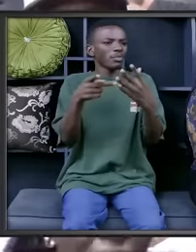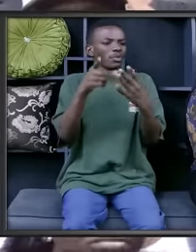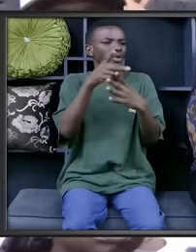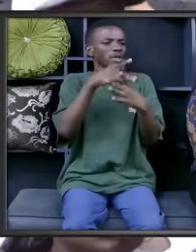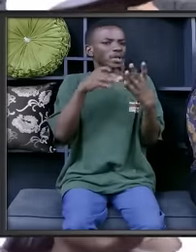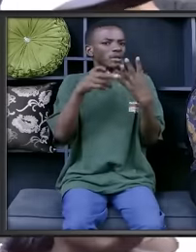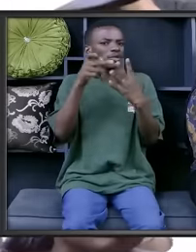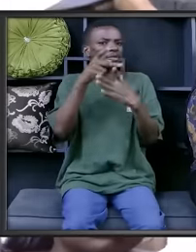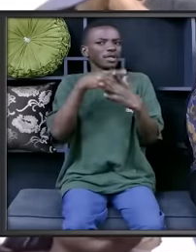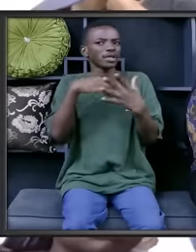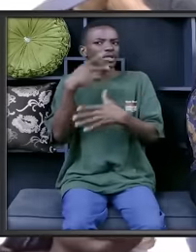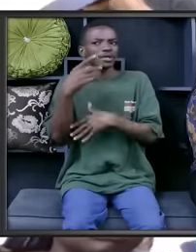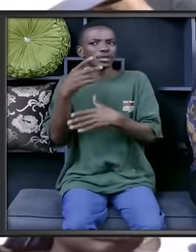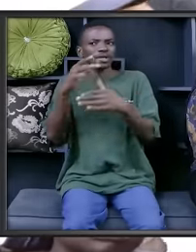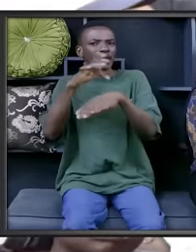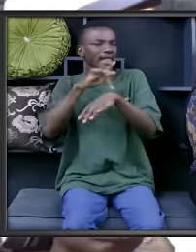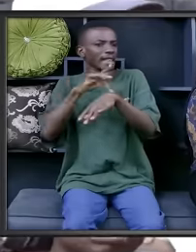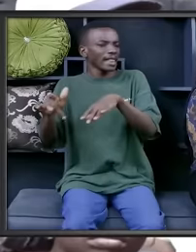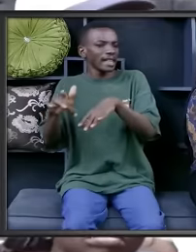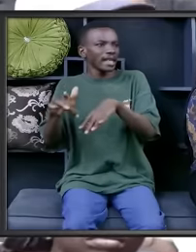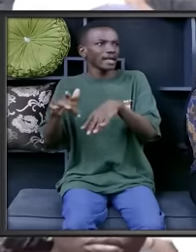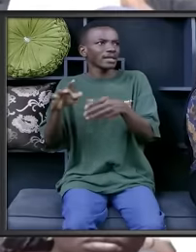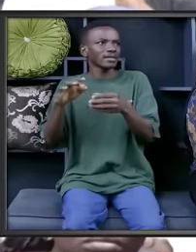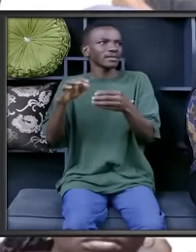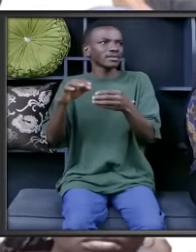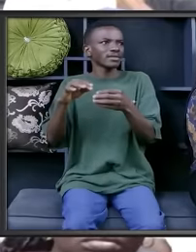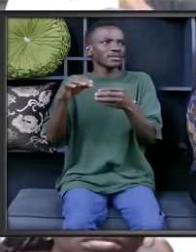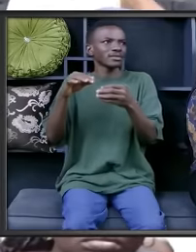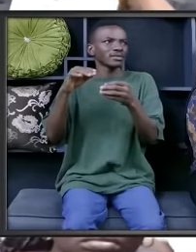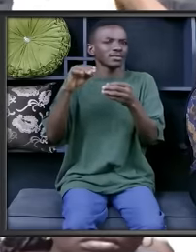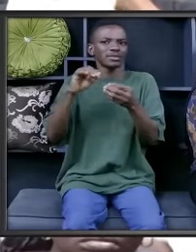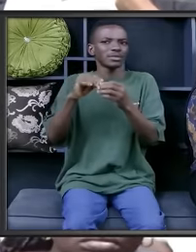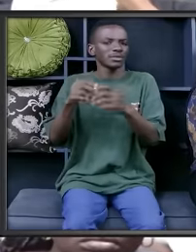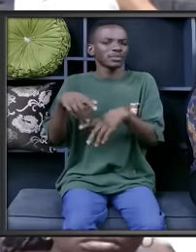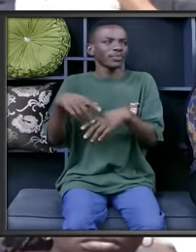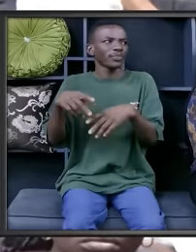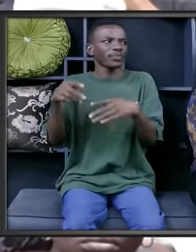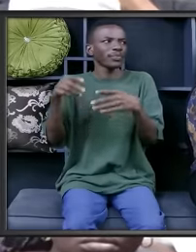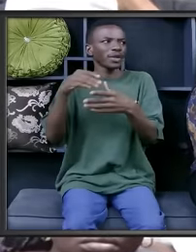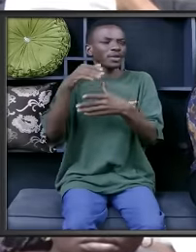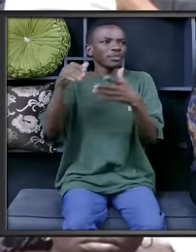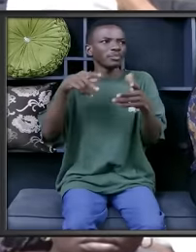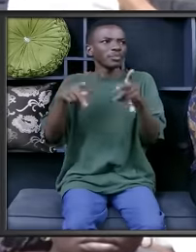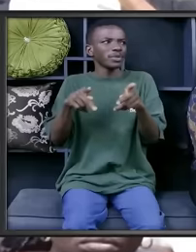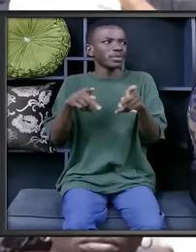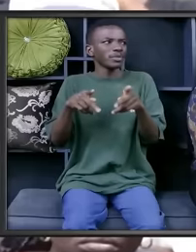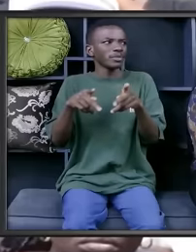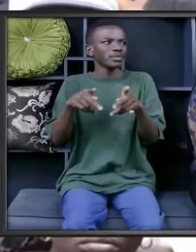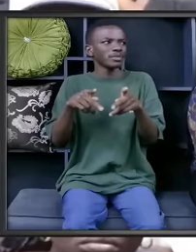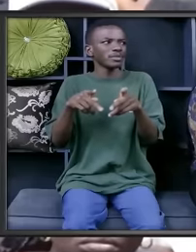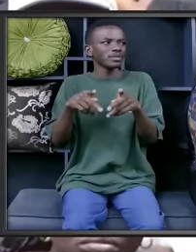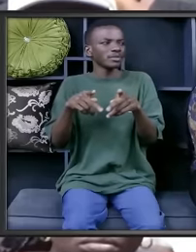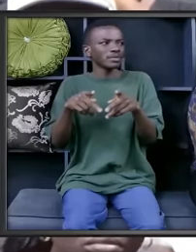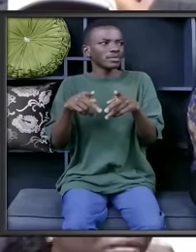clothes. I go there naked for Ukwachi #1, Presco Junction #2. People go carry people, women when they sell.